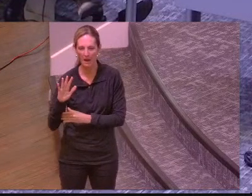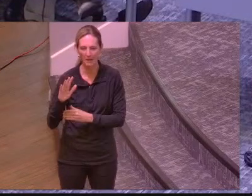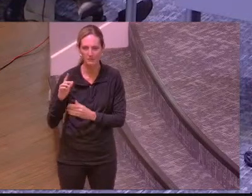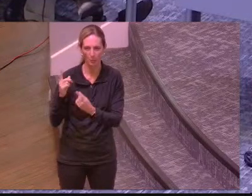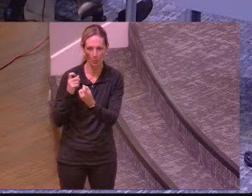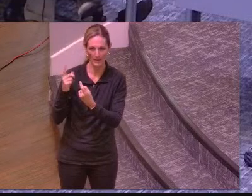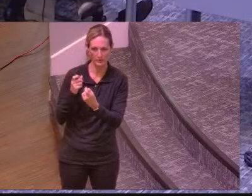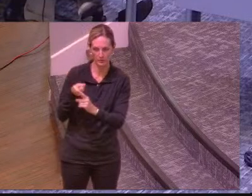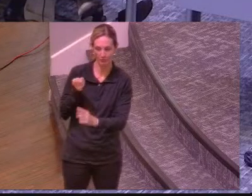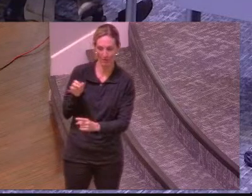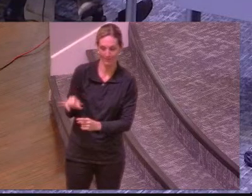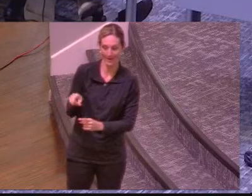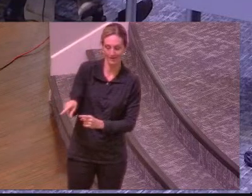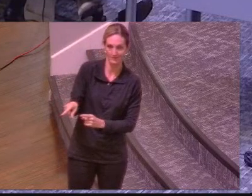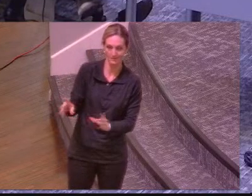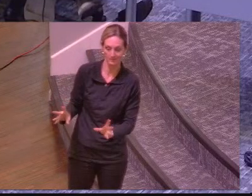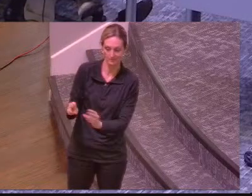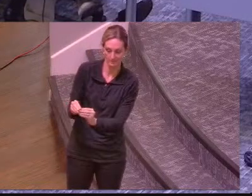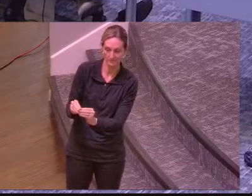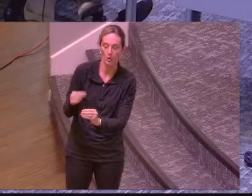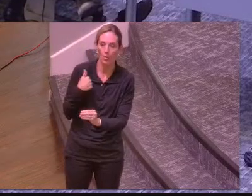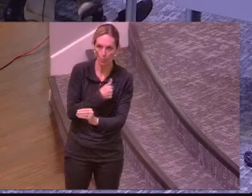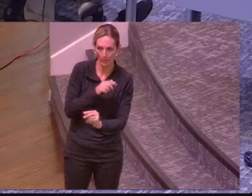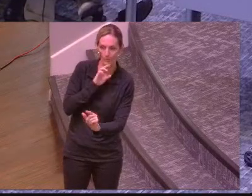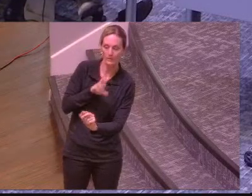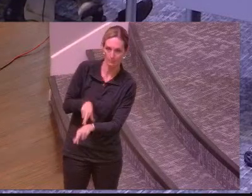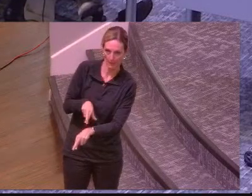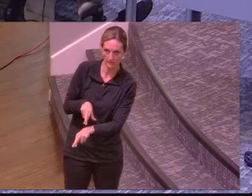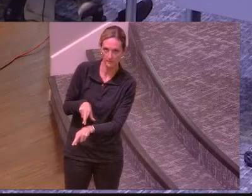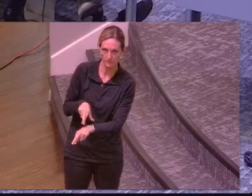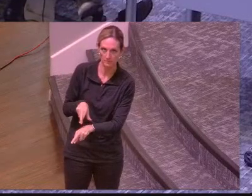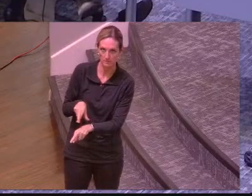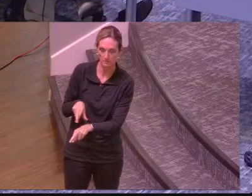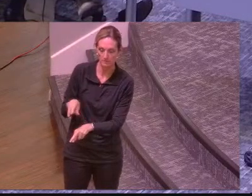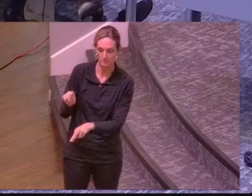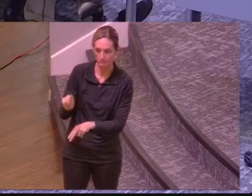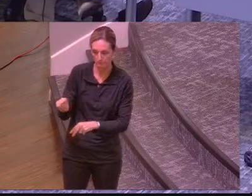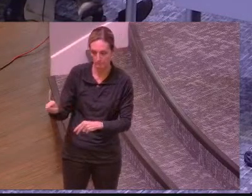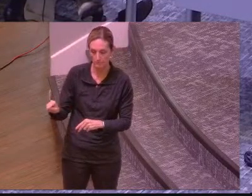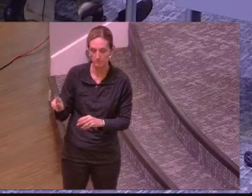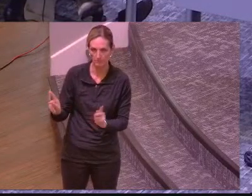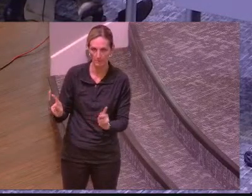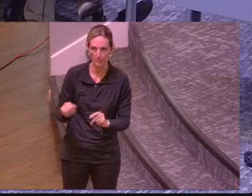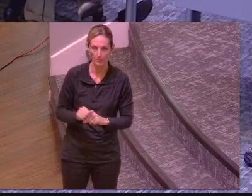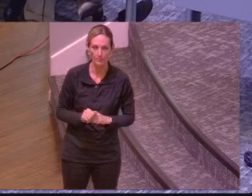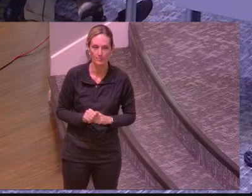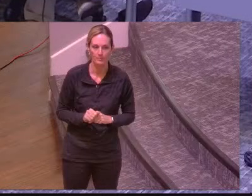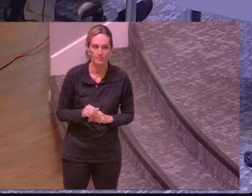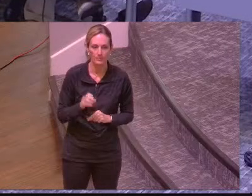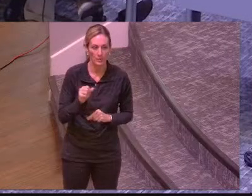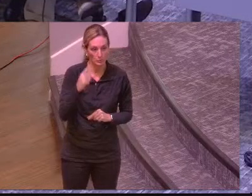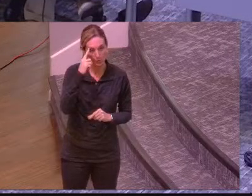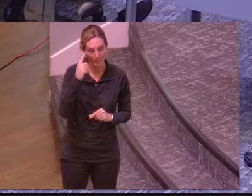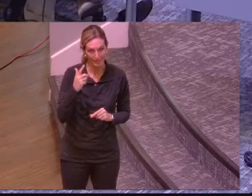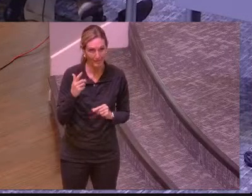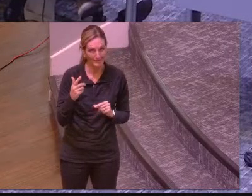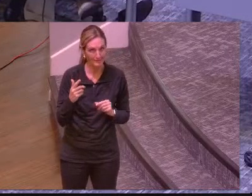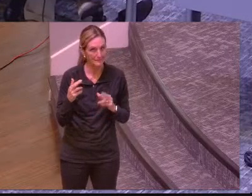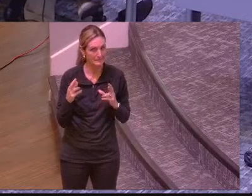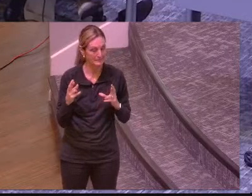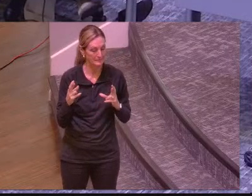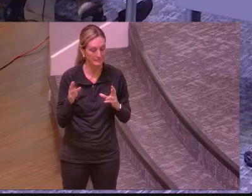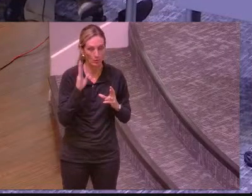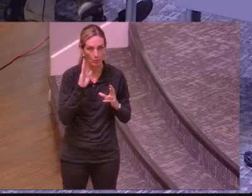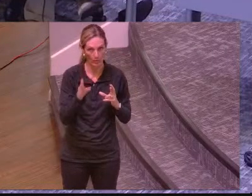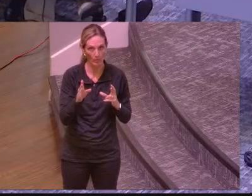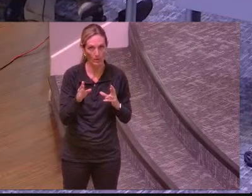that presentation. We have responded back to those individuals, and so I think hopefully we're on a path to